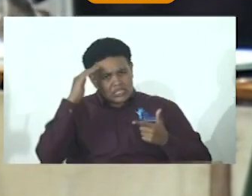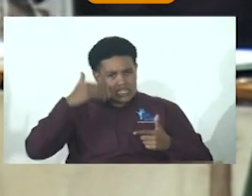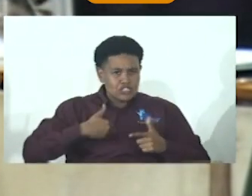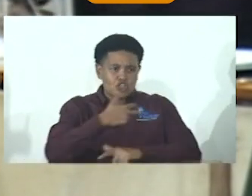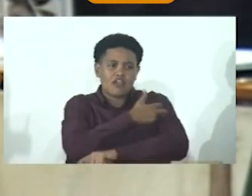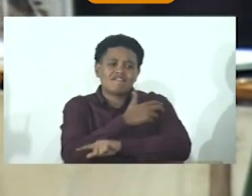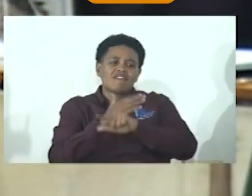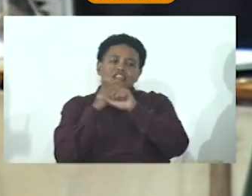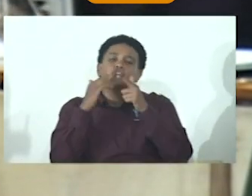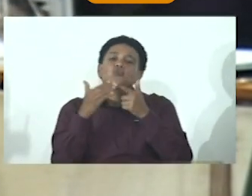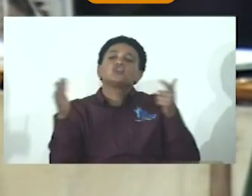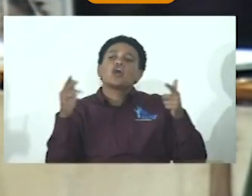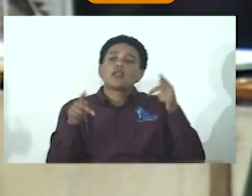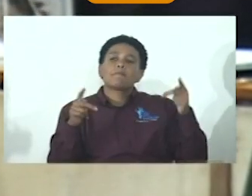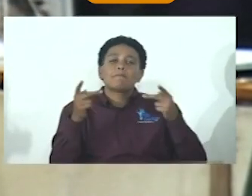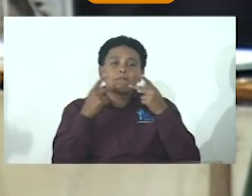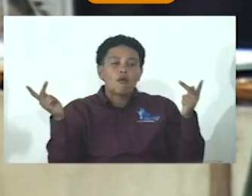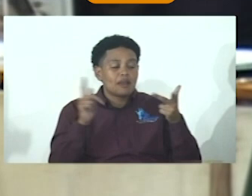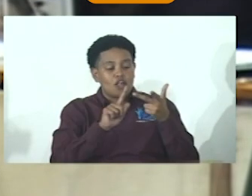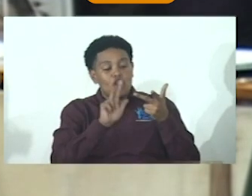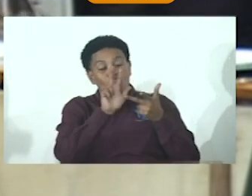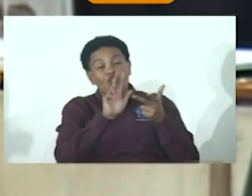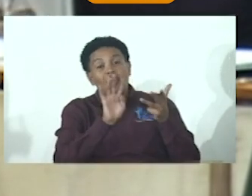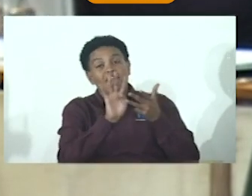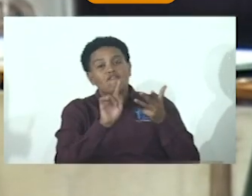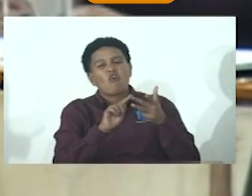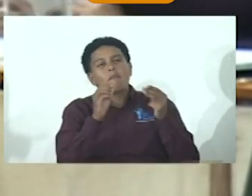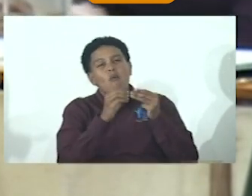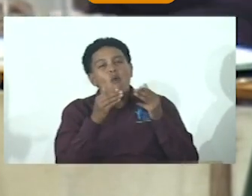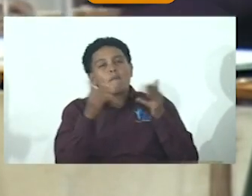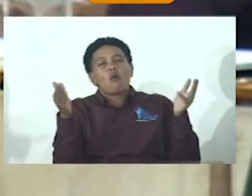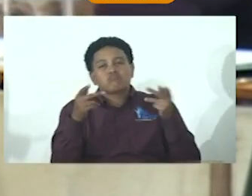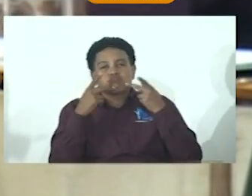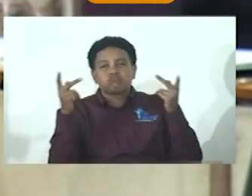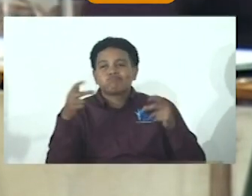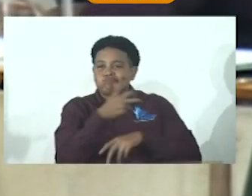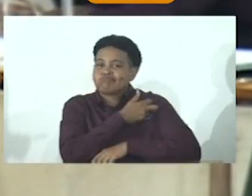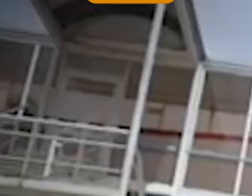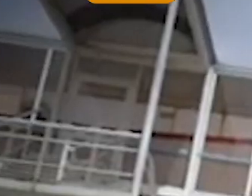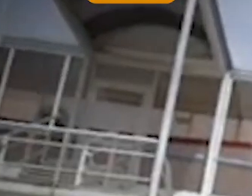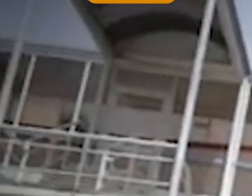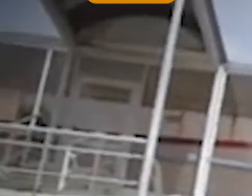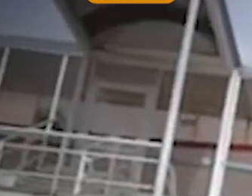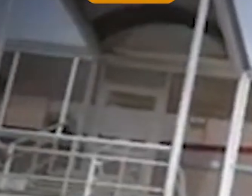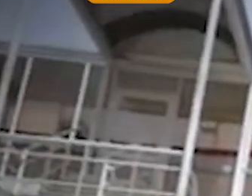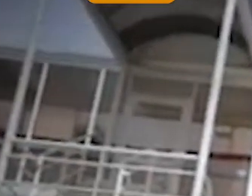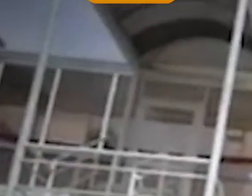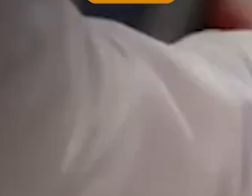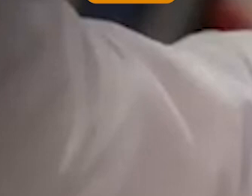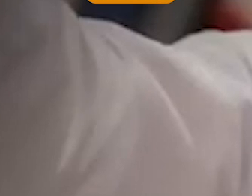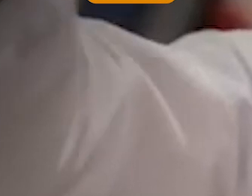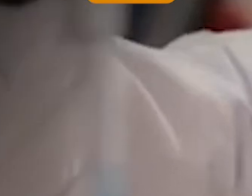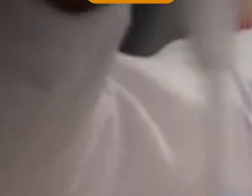vaccine to the general public. And phase 3 and 4, more of the general population will have access to the vaccine. In phase